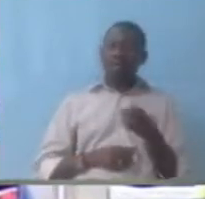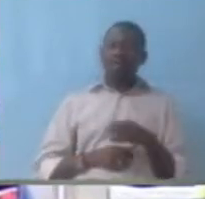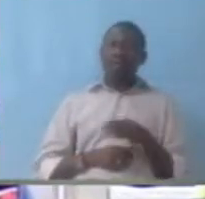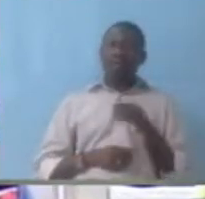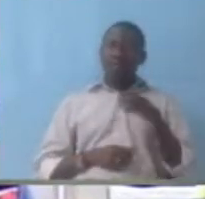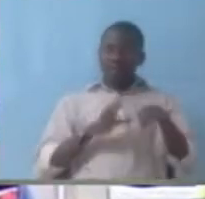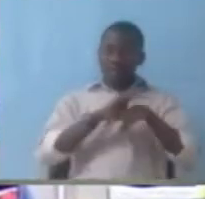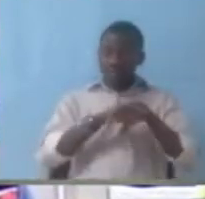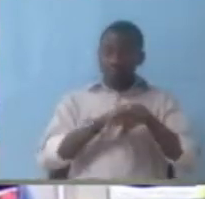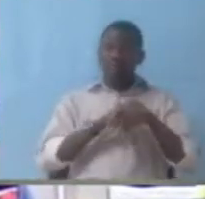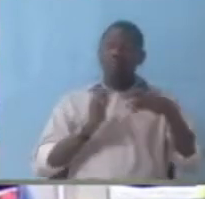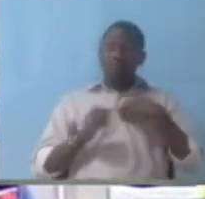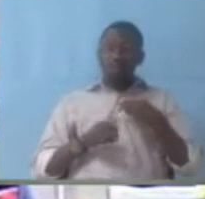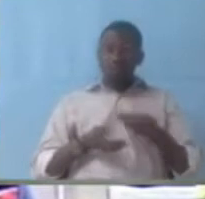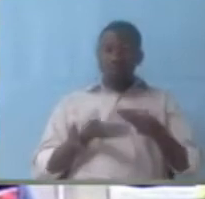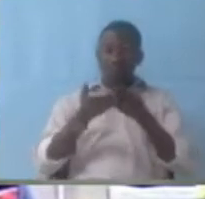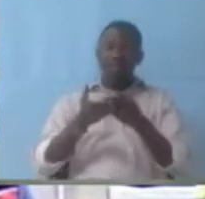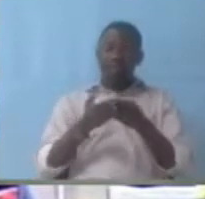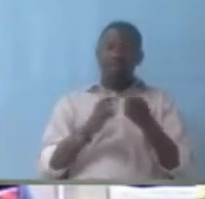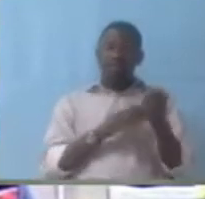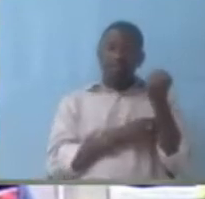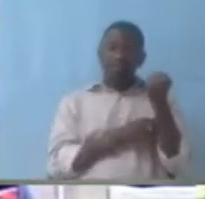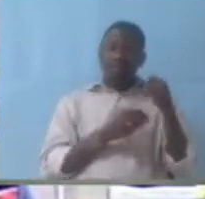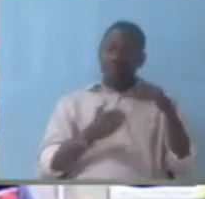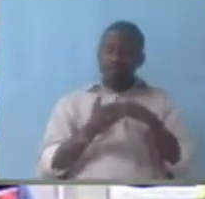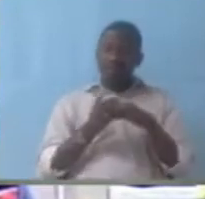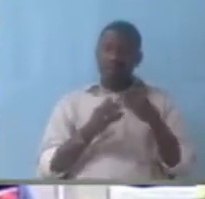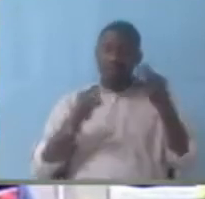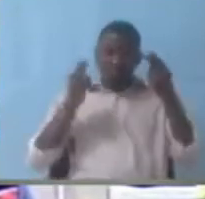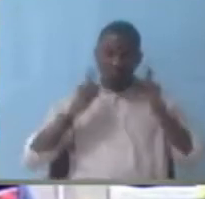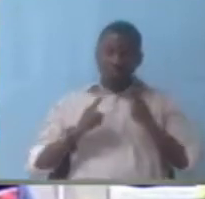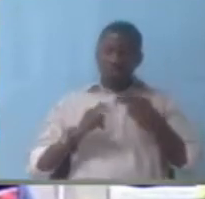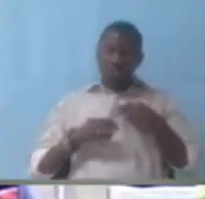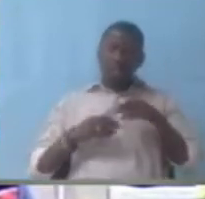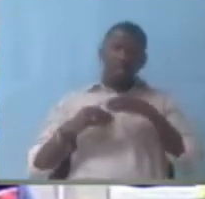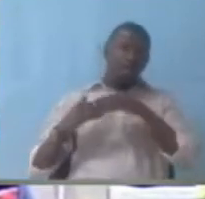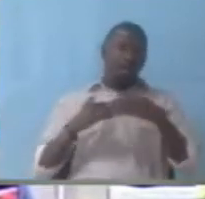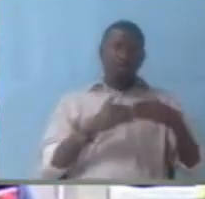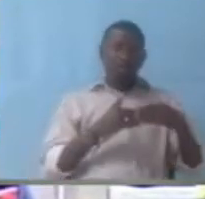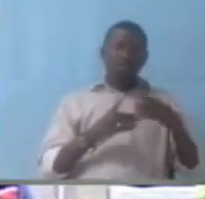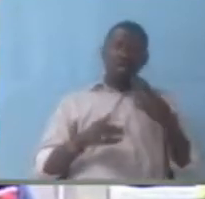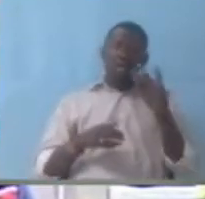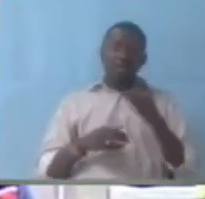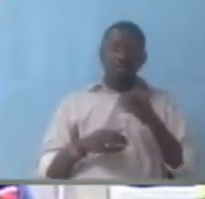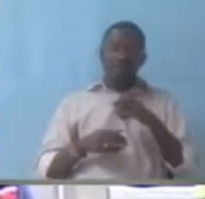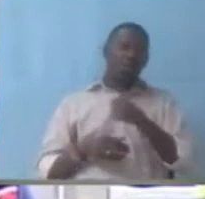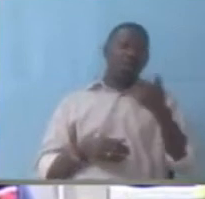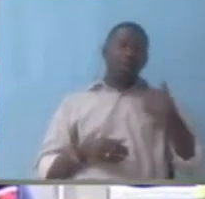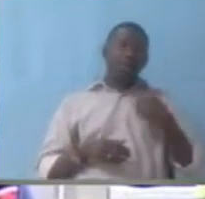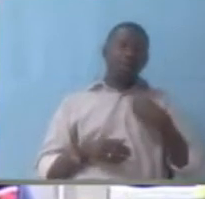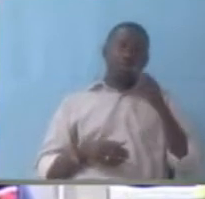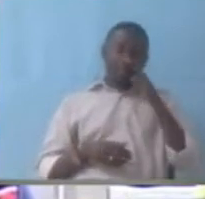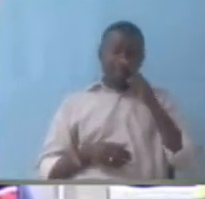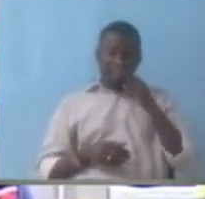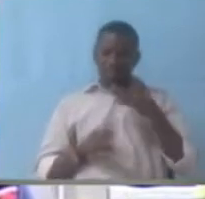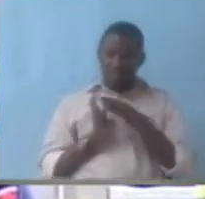the council wanted to give some sort of legitimacy or force of law to their actions in case somebody decided to challenge it. Yo ket